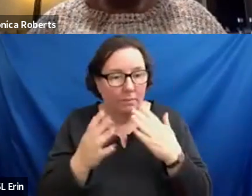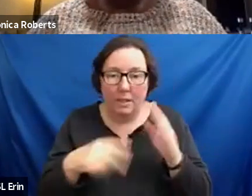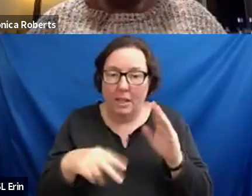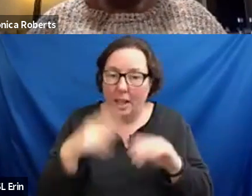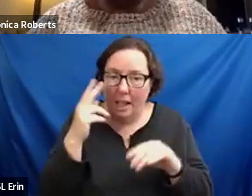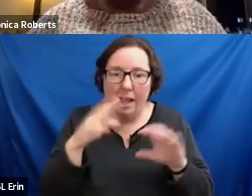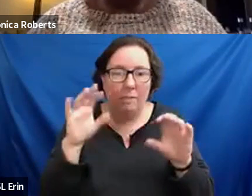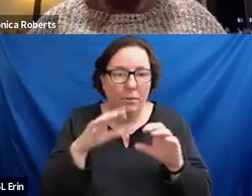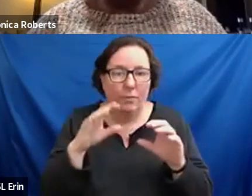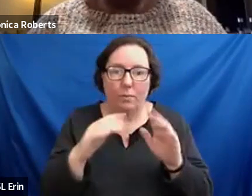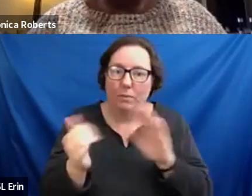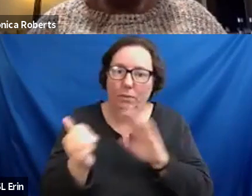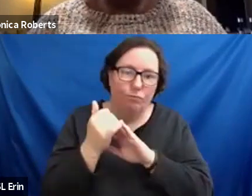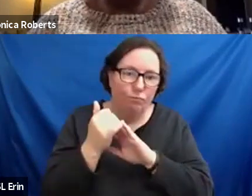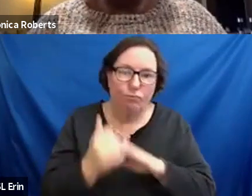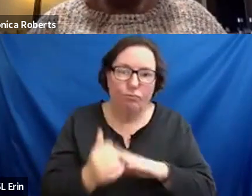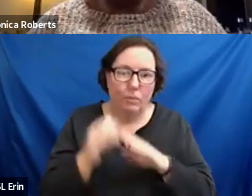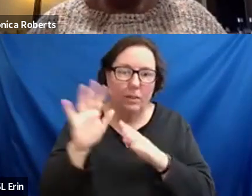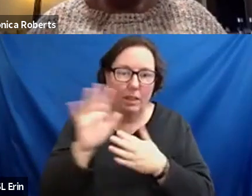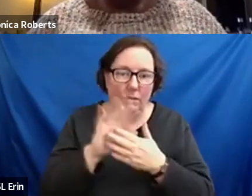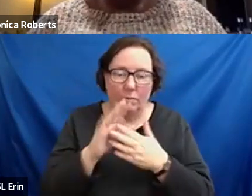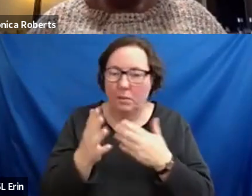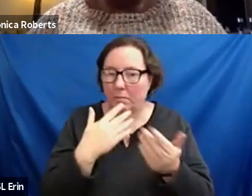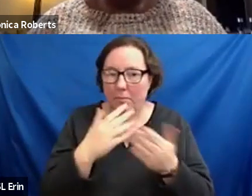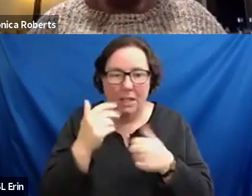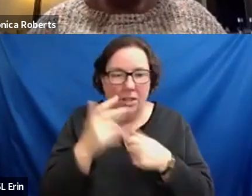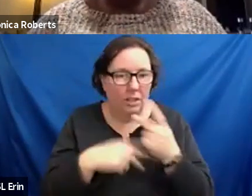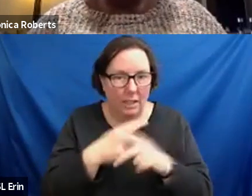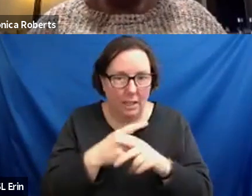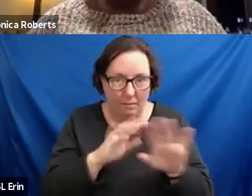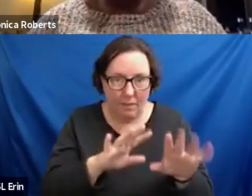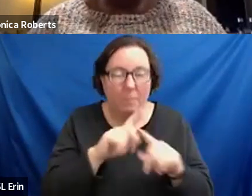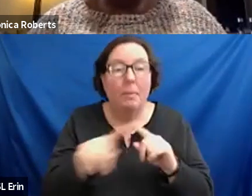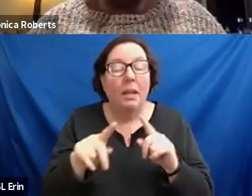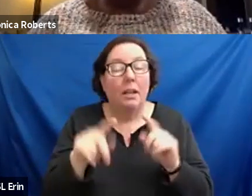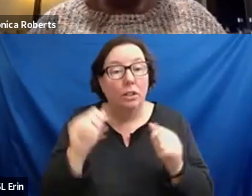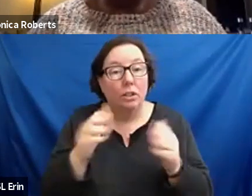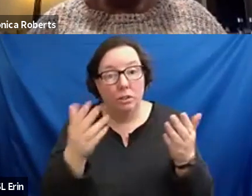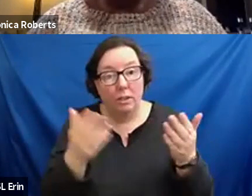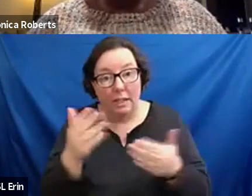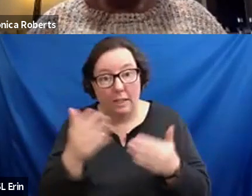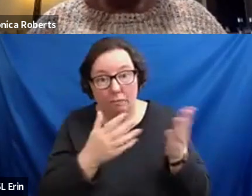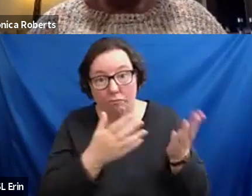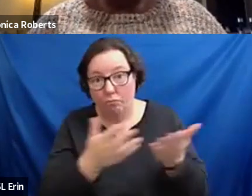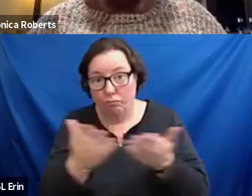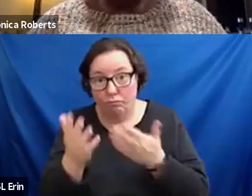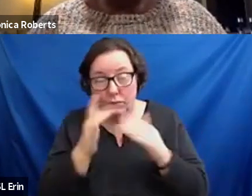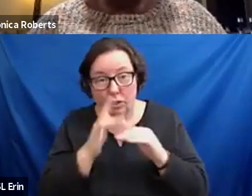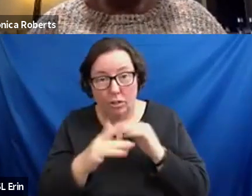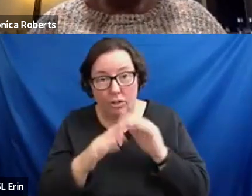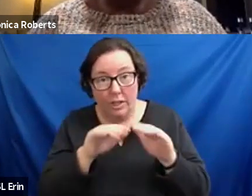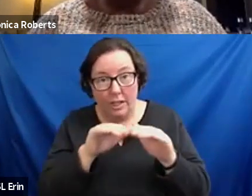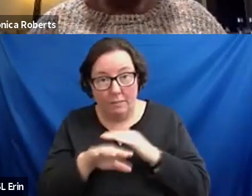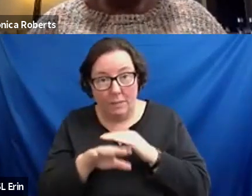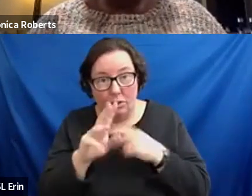performing in their school, regardless of school type, could we have enough early admission type